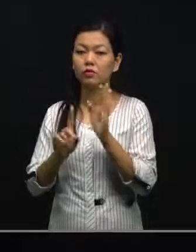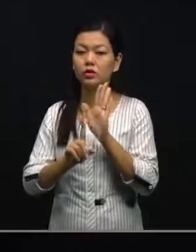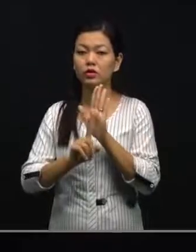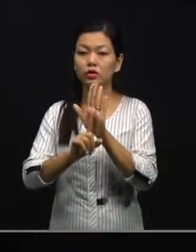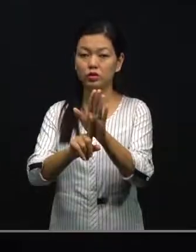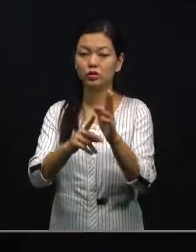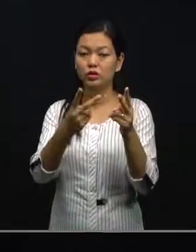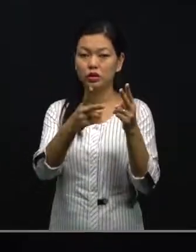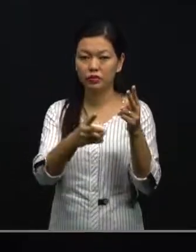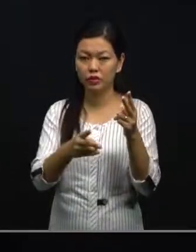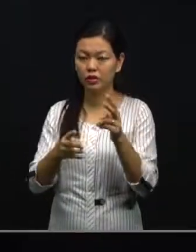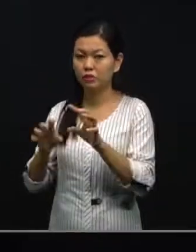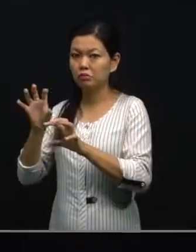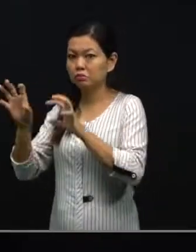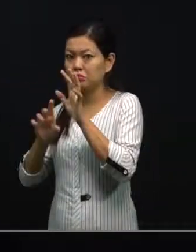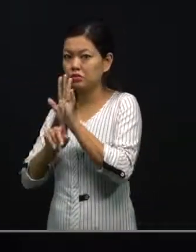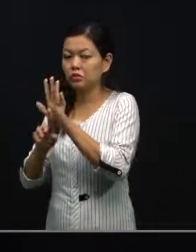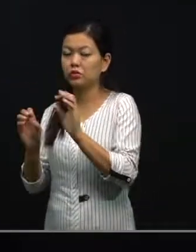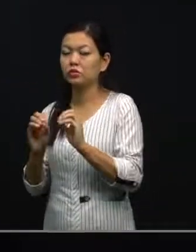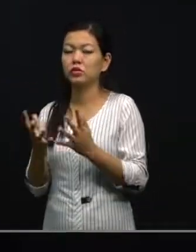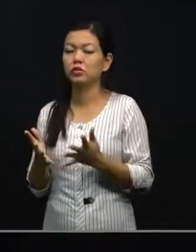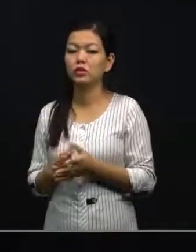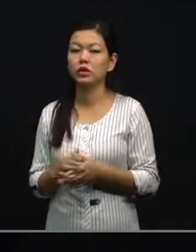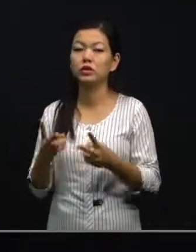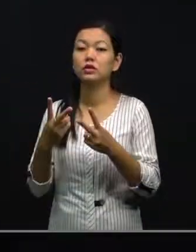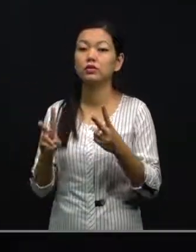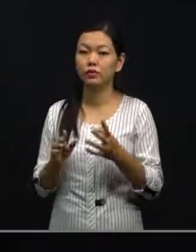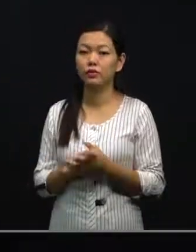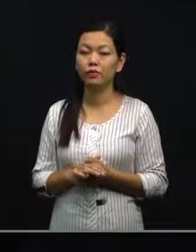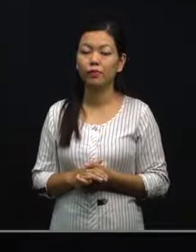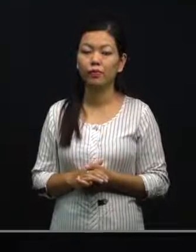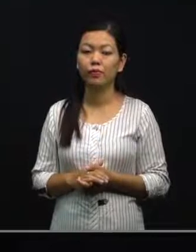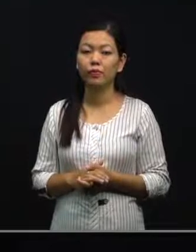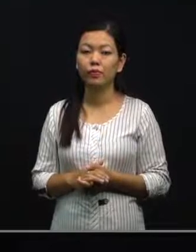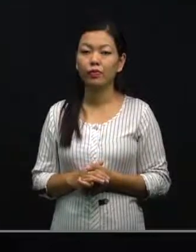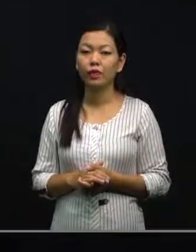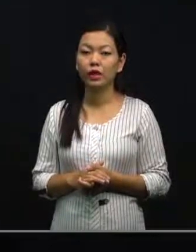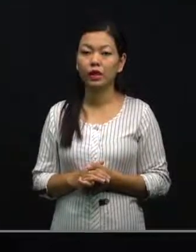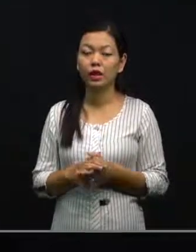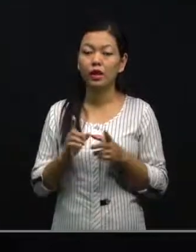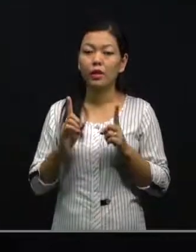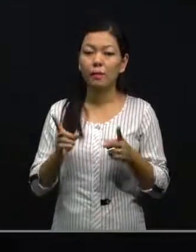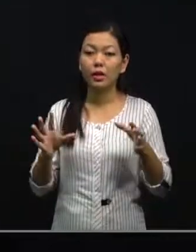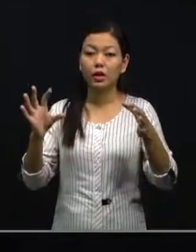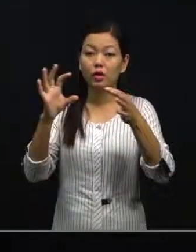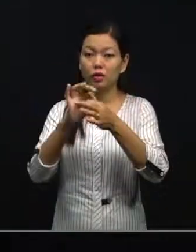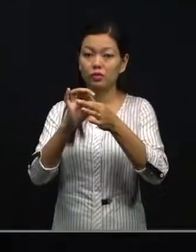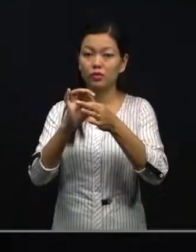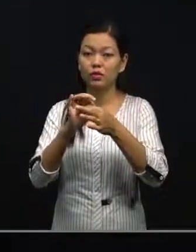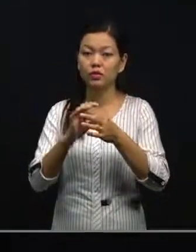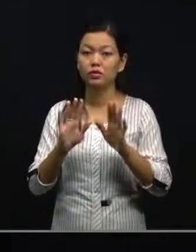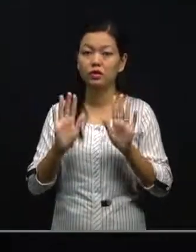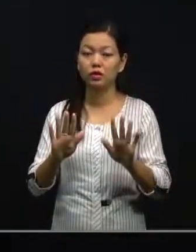ghost represents entirely the aristocratic family and so on. But you would find that there is a great combination of